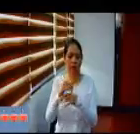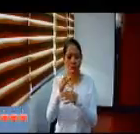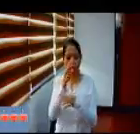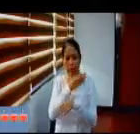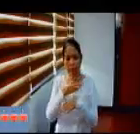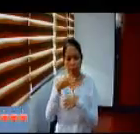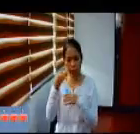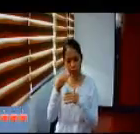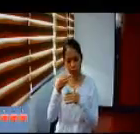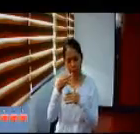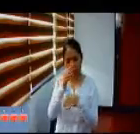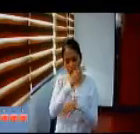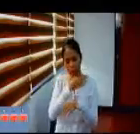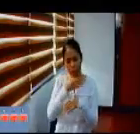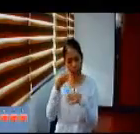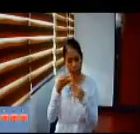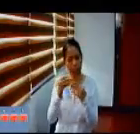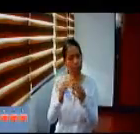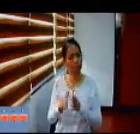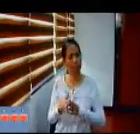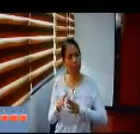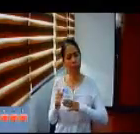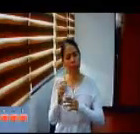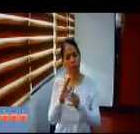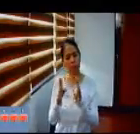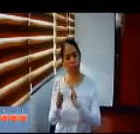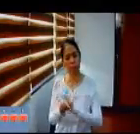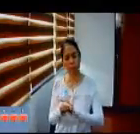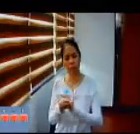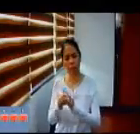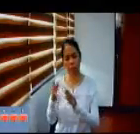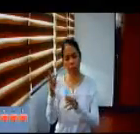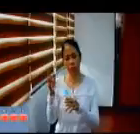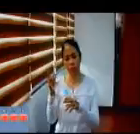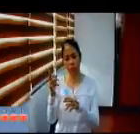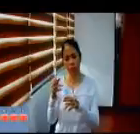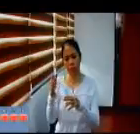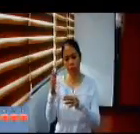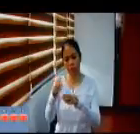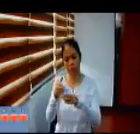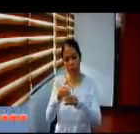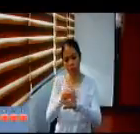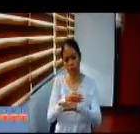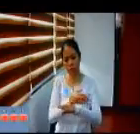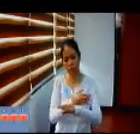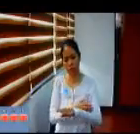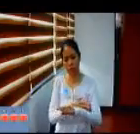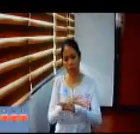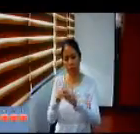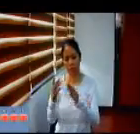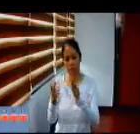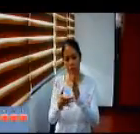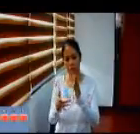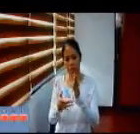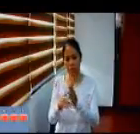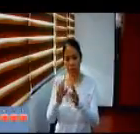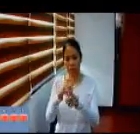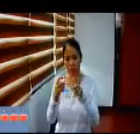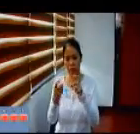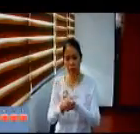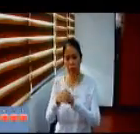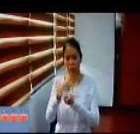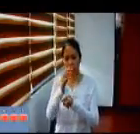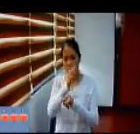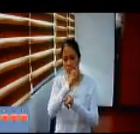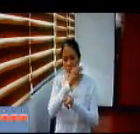persists, then this becomes the primary constraint to increasing productivity and technological change in agriculture. Nakakita na ba kayo ng